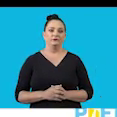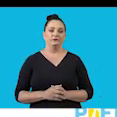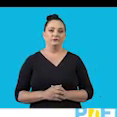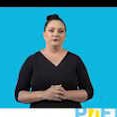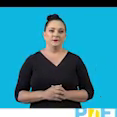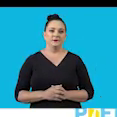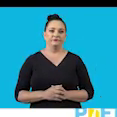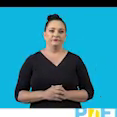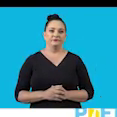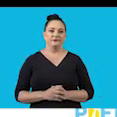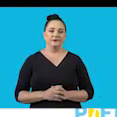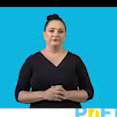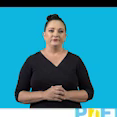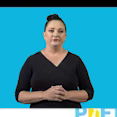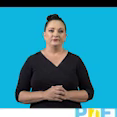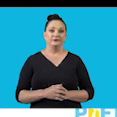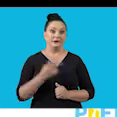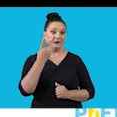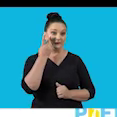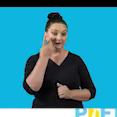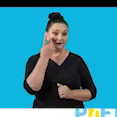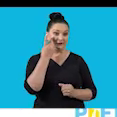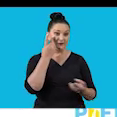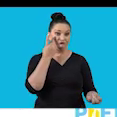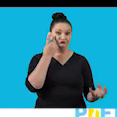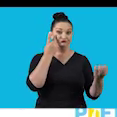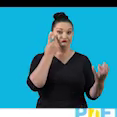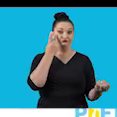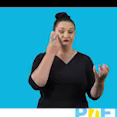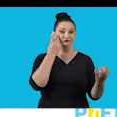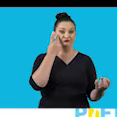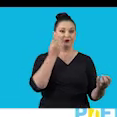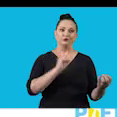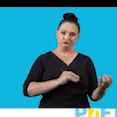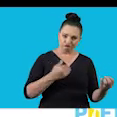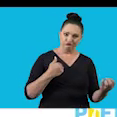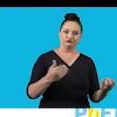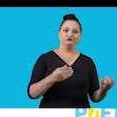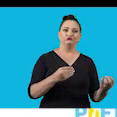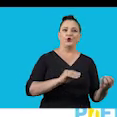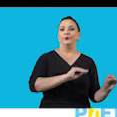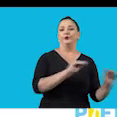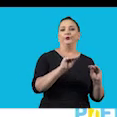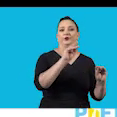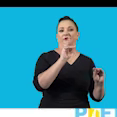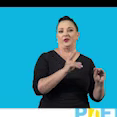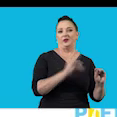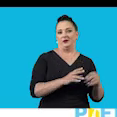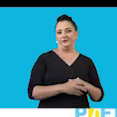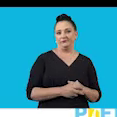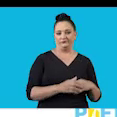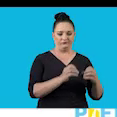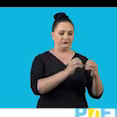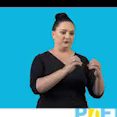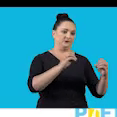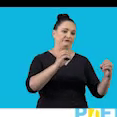So it goes back to a solid state. And we notice again, if you're to increase again, it starts to move. And when it starts to move, the